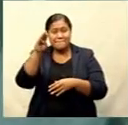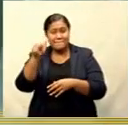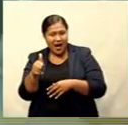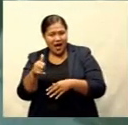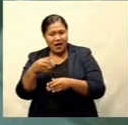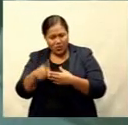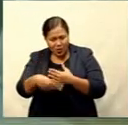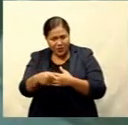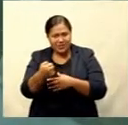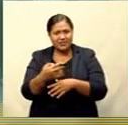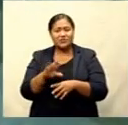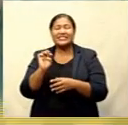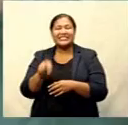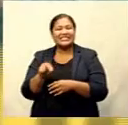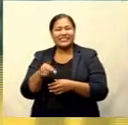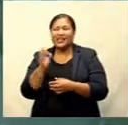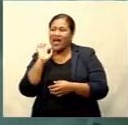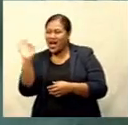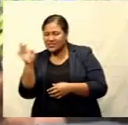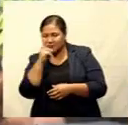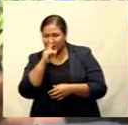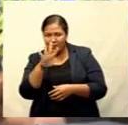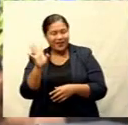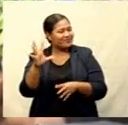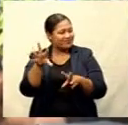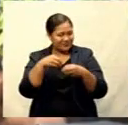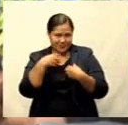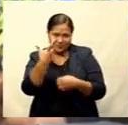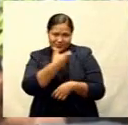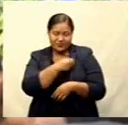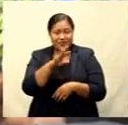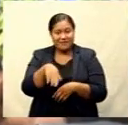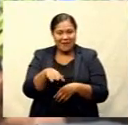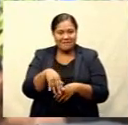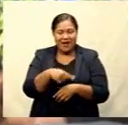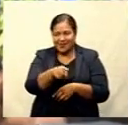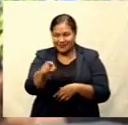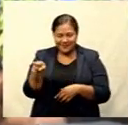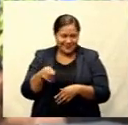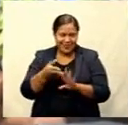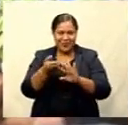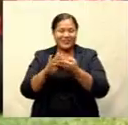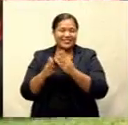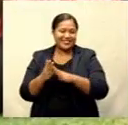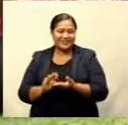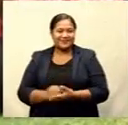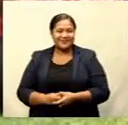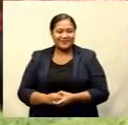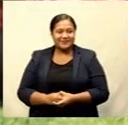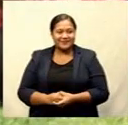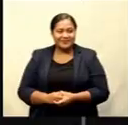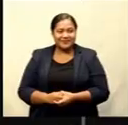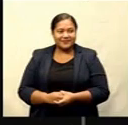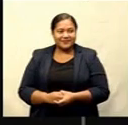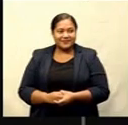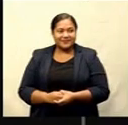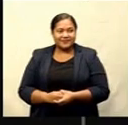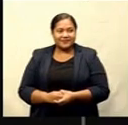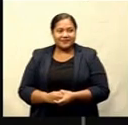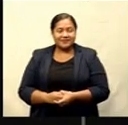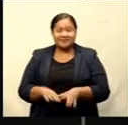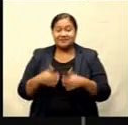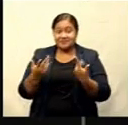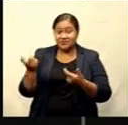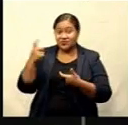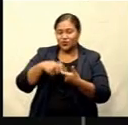preach on the need to get the vaccination to members of their provinces. Sainia Nimboila, FBC News. And we